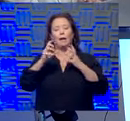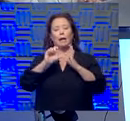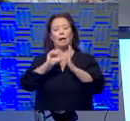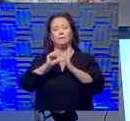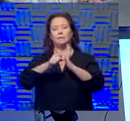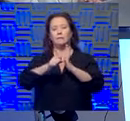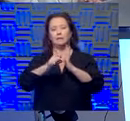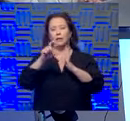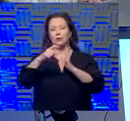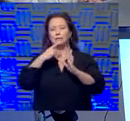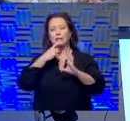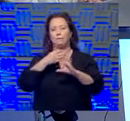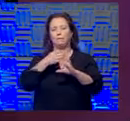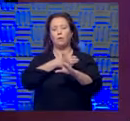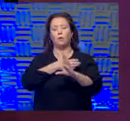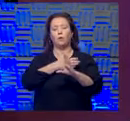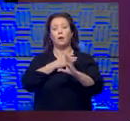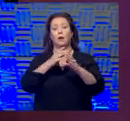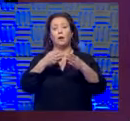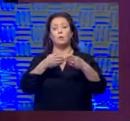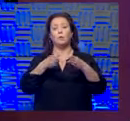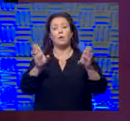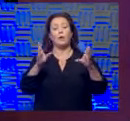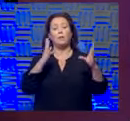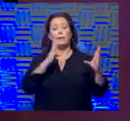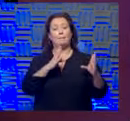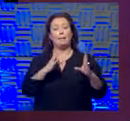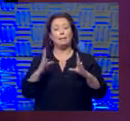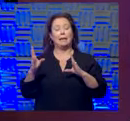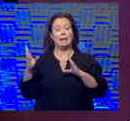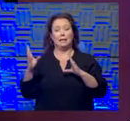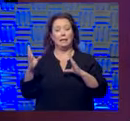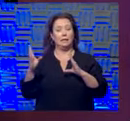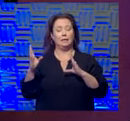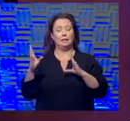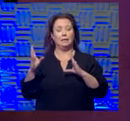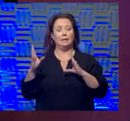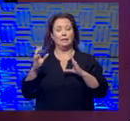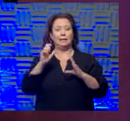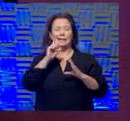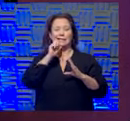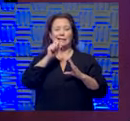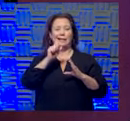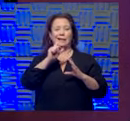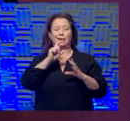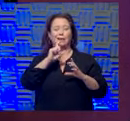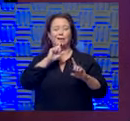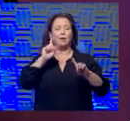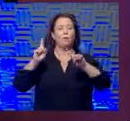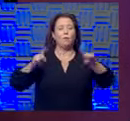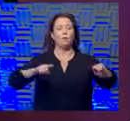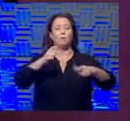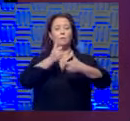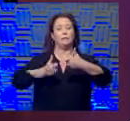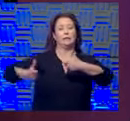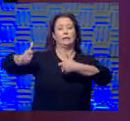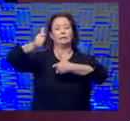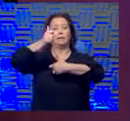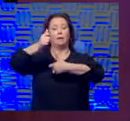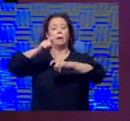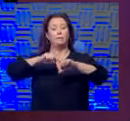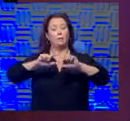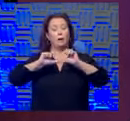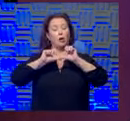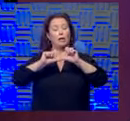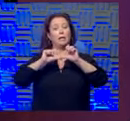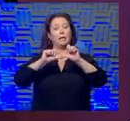emphasize, and I should have said it earlier, the reopening plan is no longer embodied in an executive order, but we are still marching ahead with